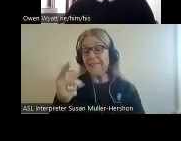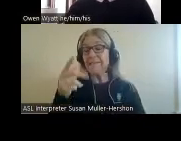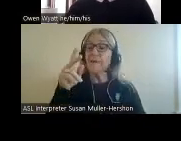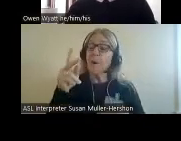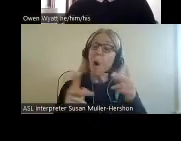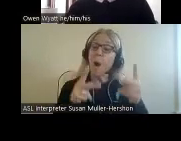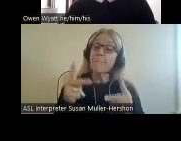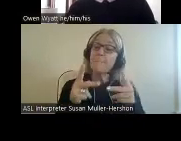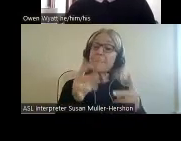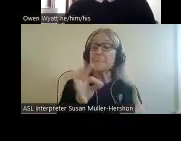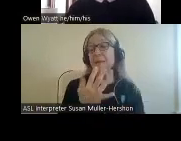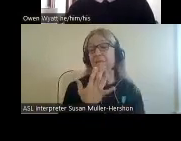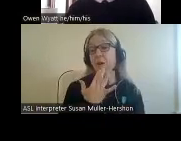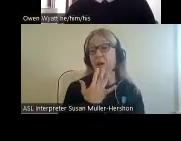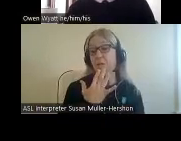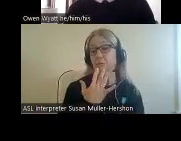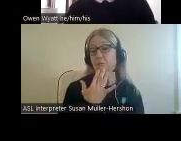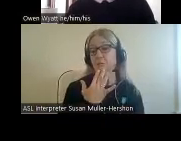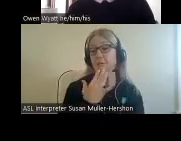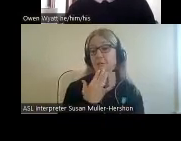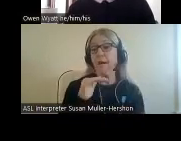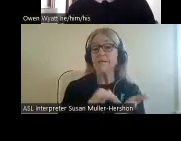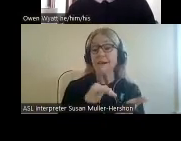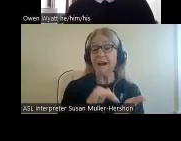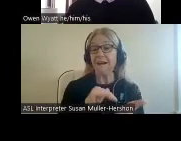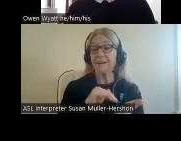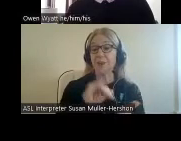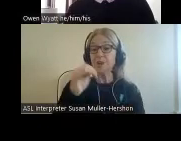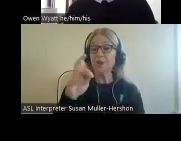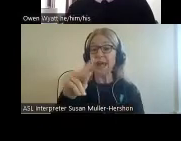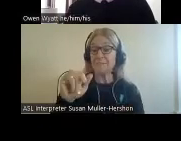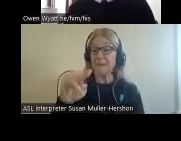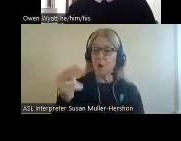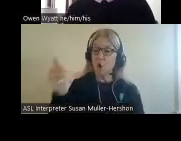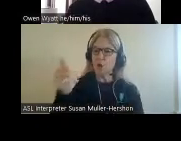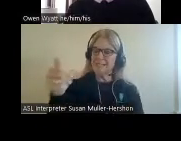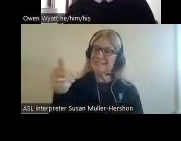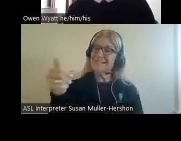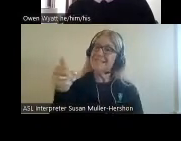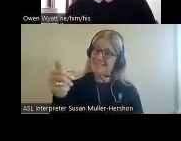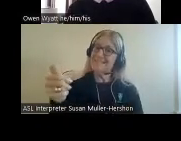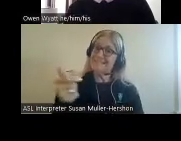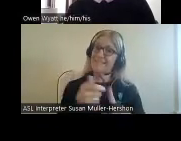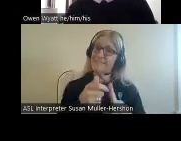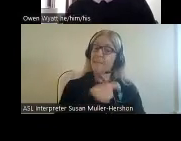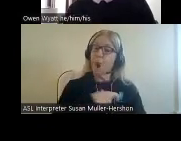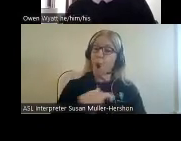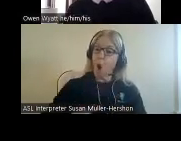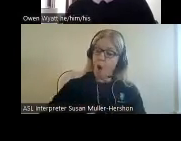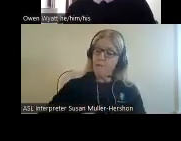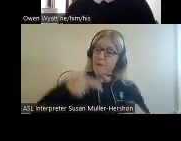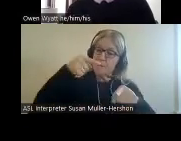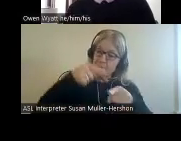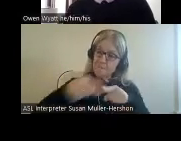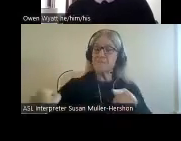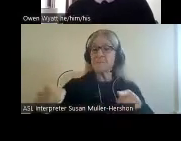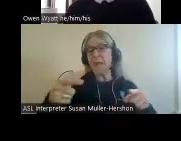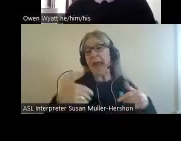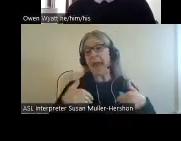facilitated by Dr. Charmaine Jackman, who's a Harvard-trained adolescent and child psychologist with